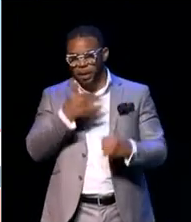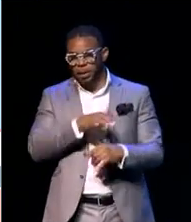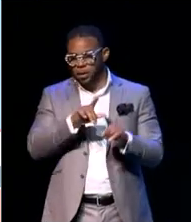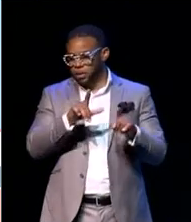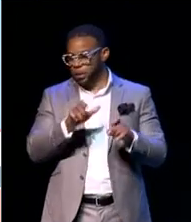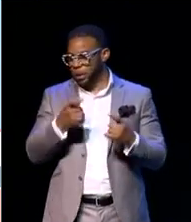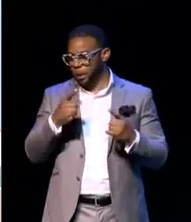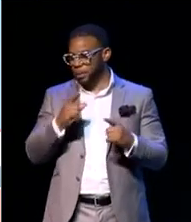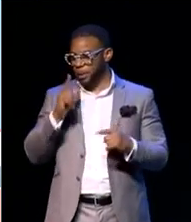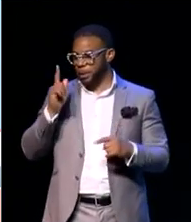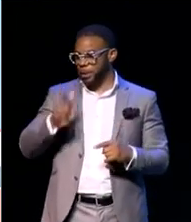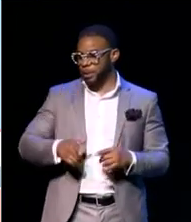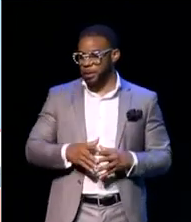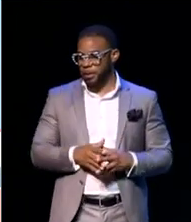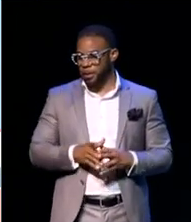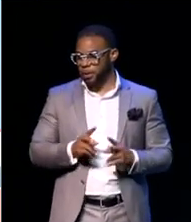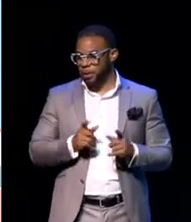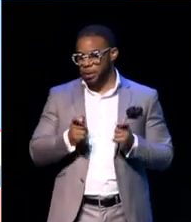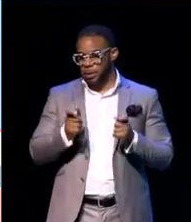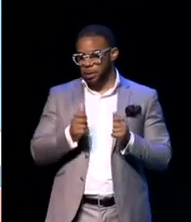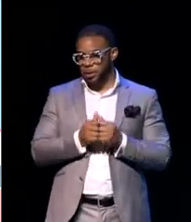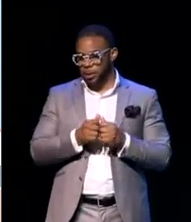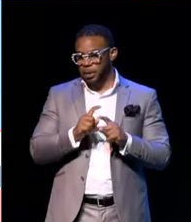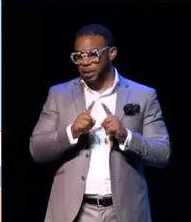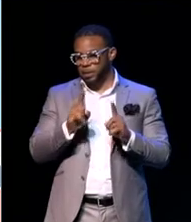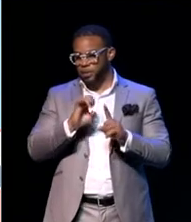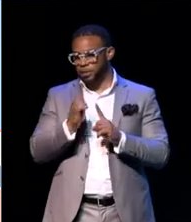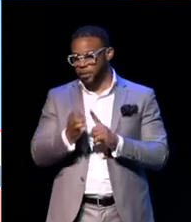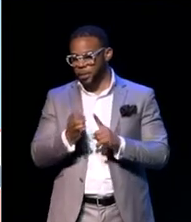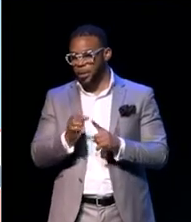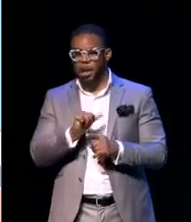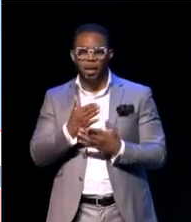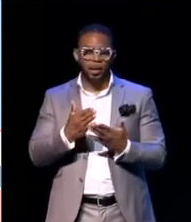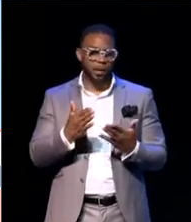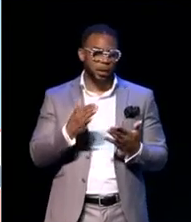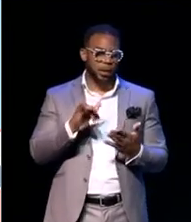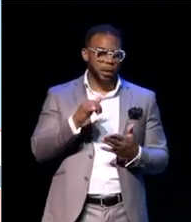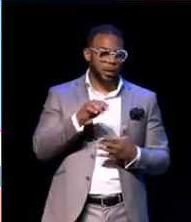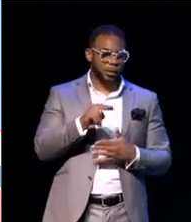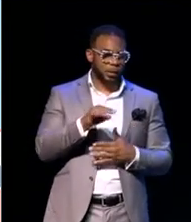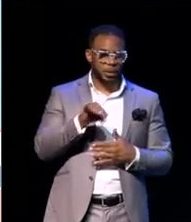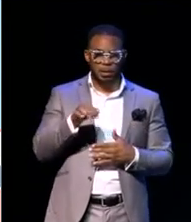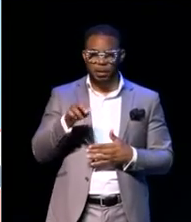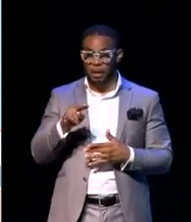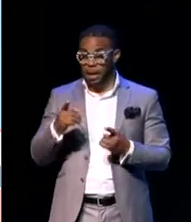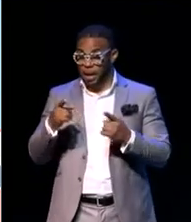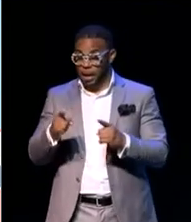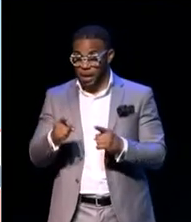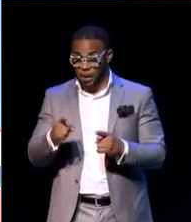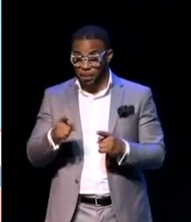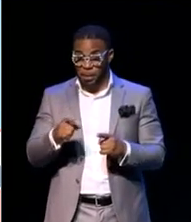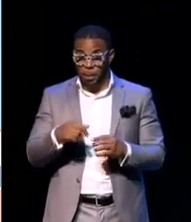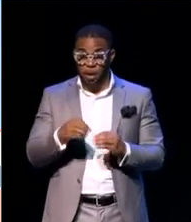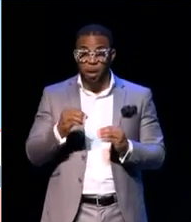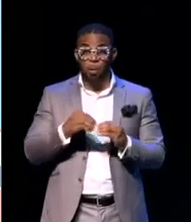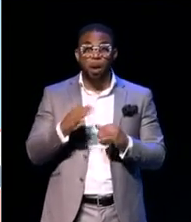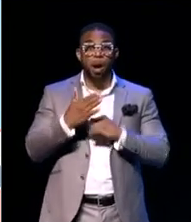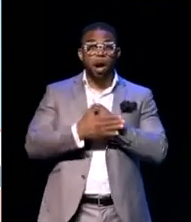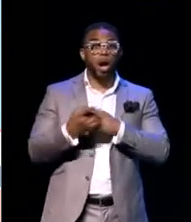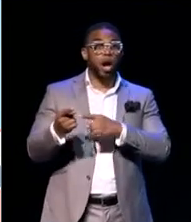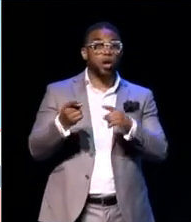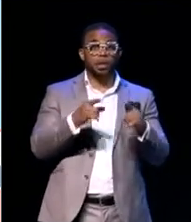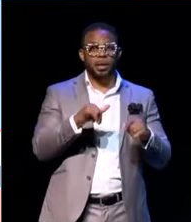trial that happened later was dealing with a different environment. The other thing with Johnson & Johnson, it happened in more